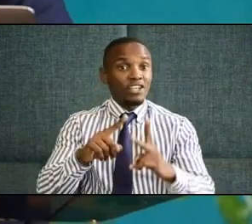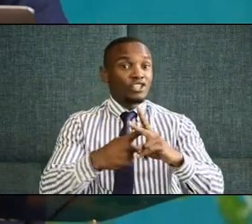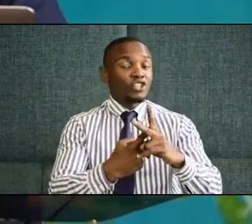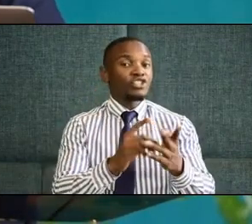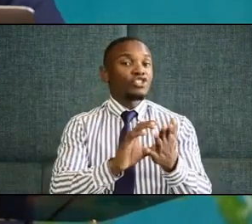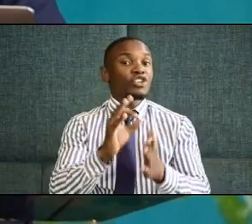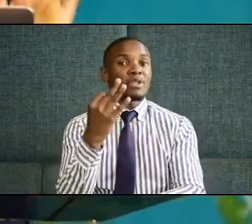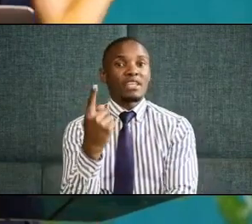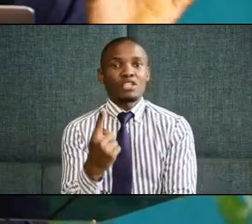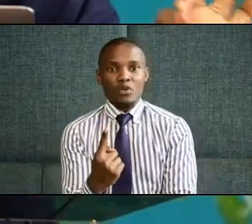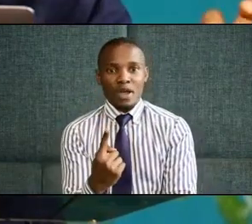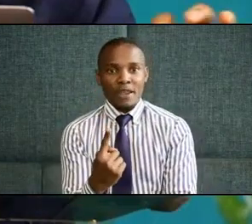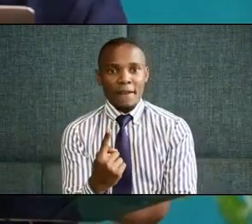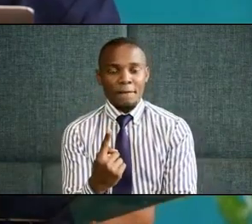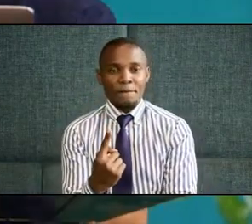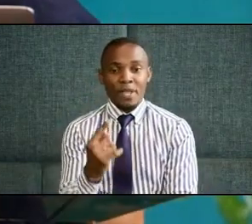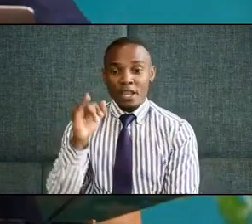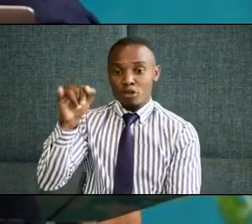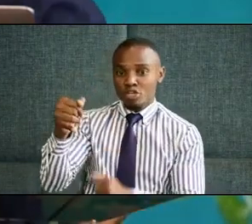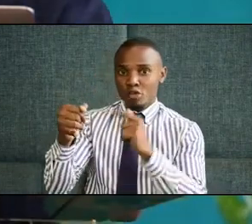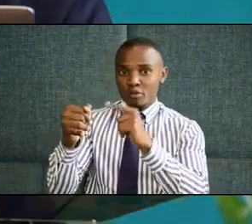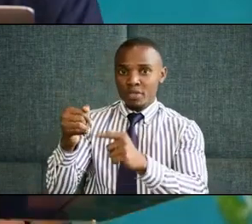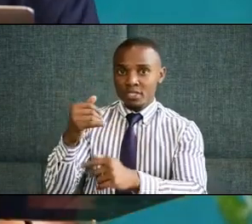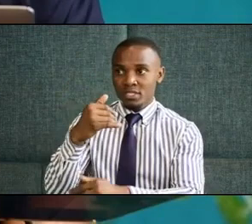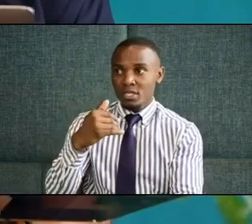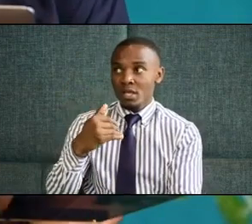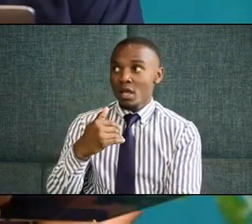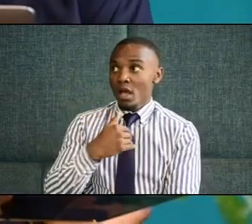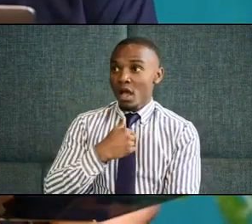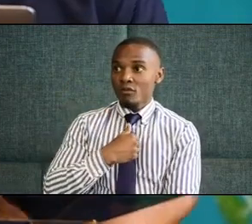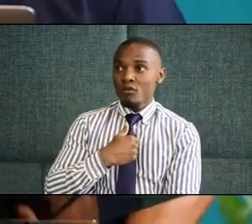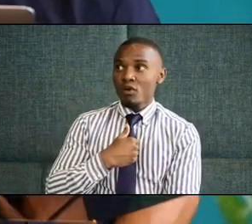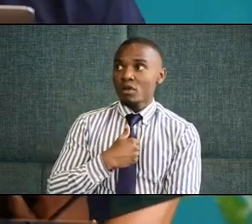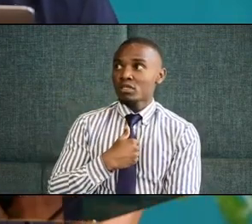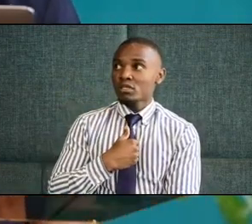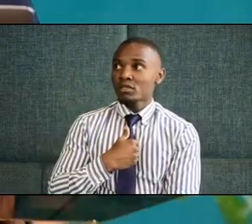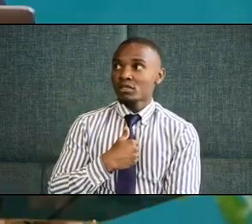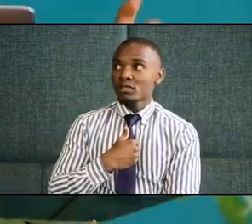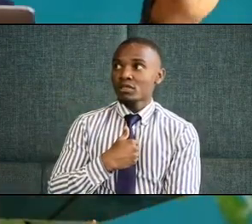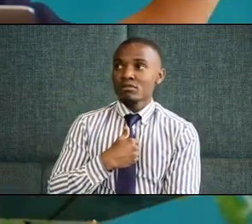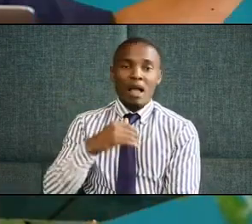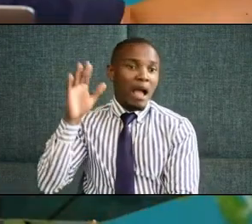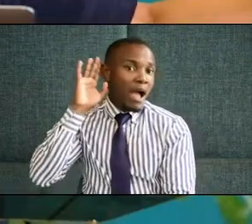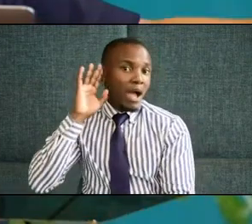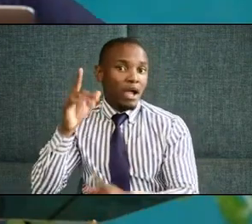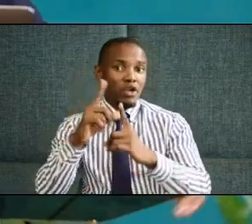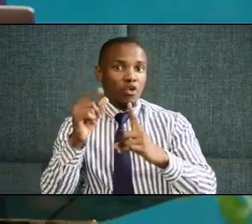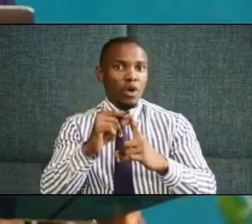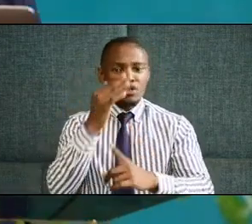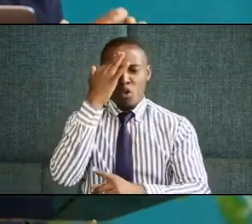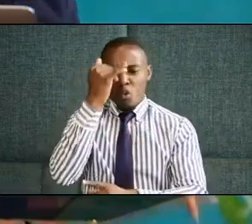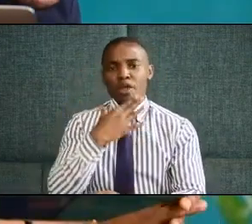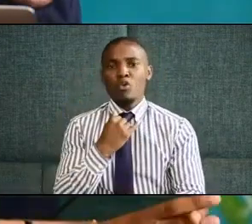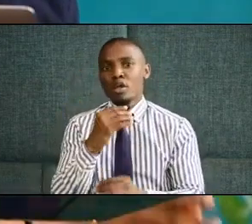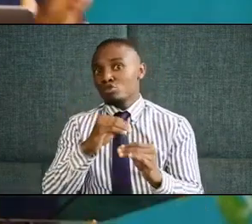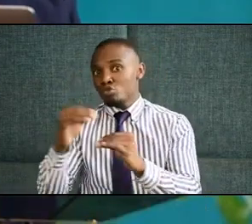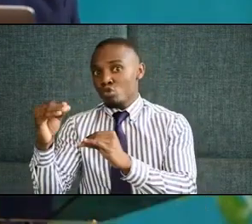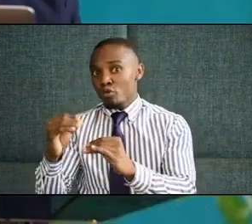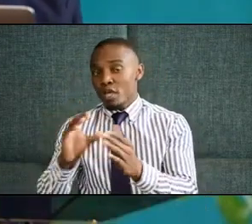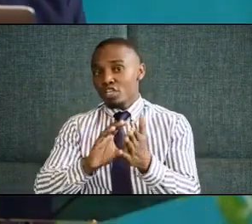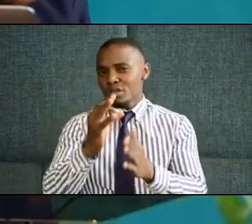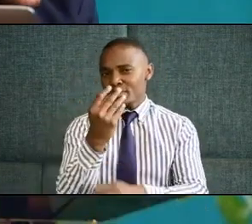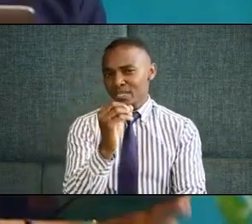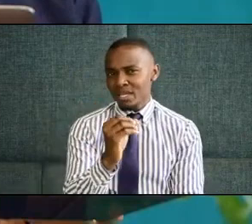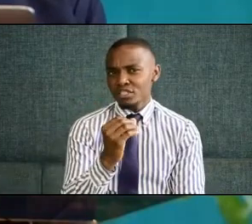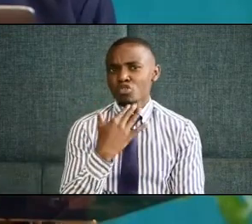chapter 31. Now Jacob heard the words of Laban's sons. Why did he want to go? In chapter 30,